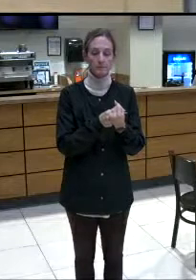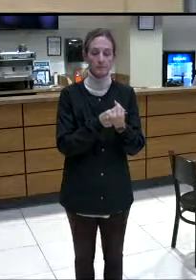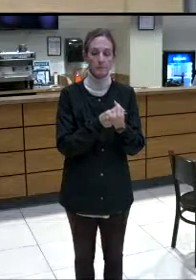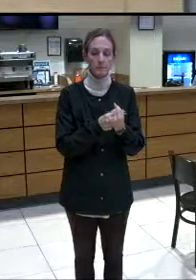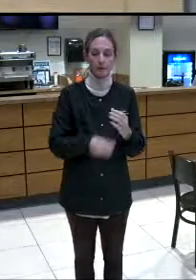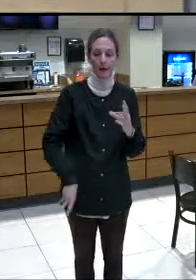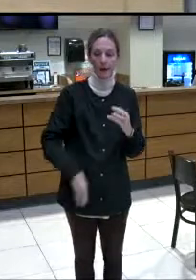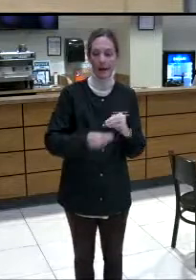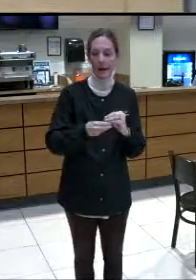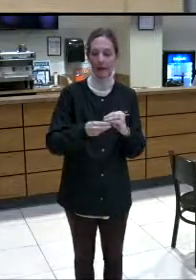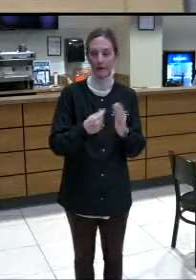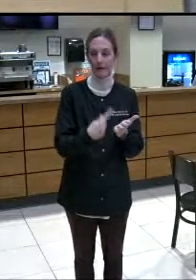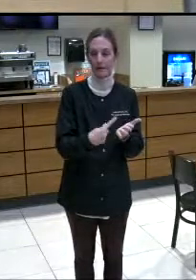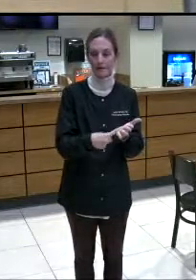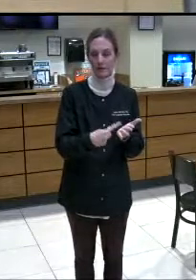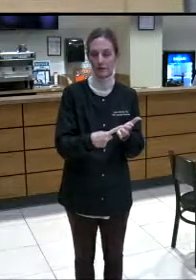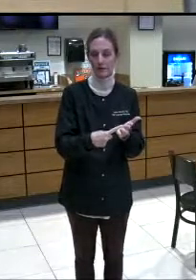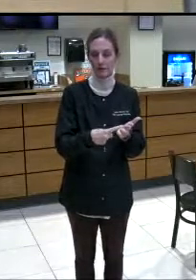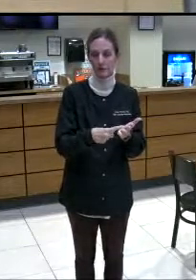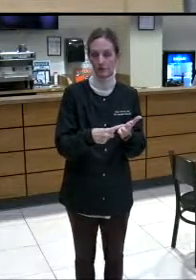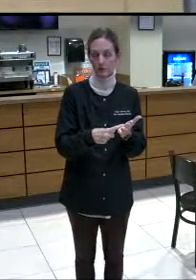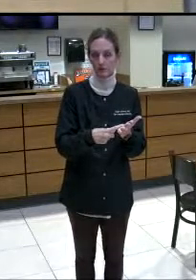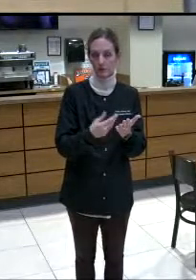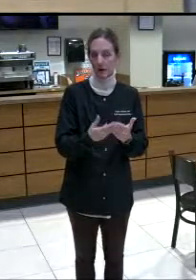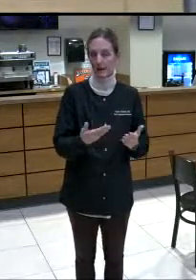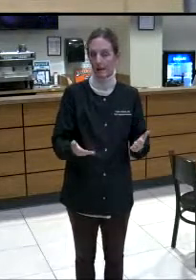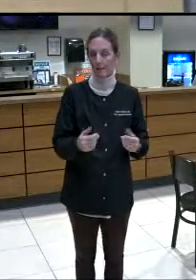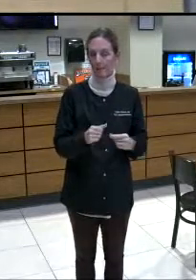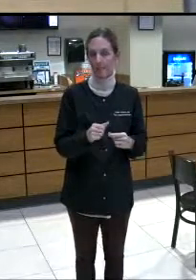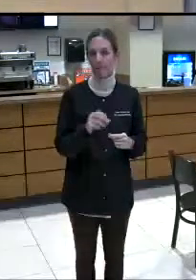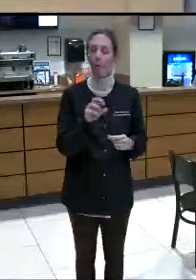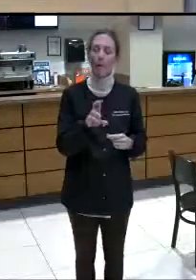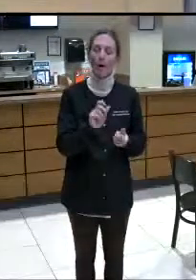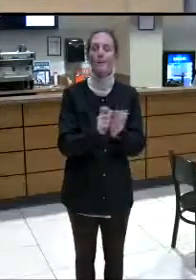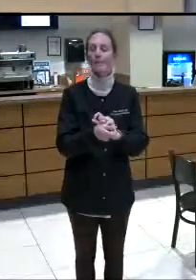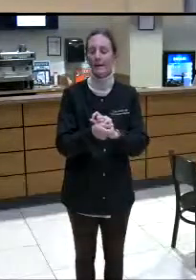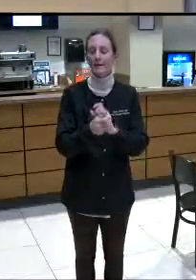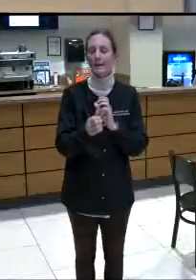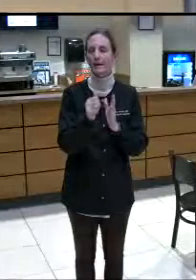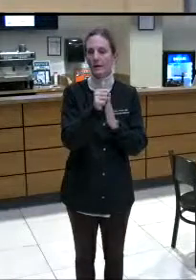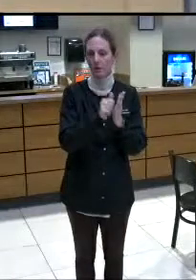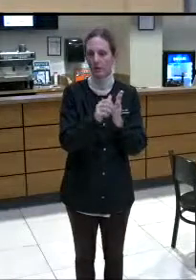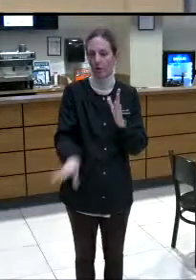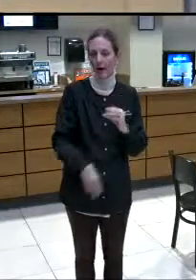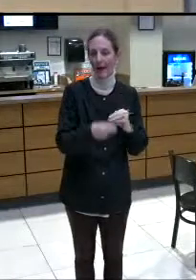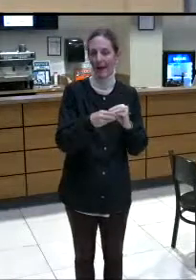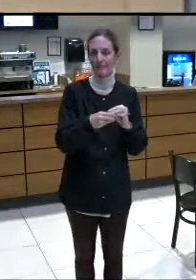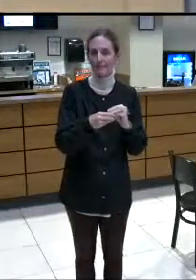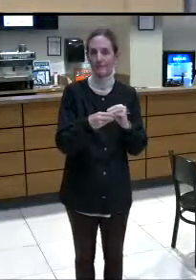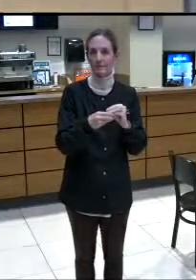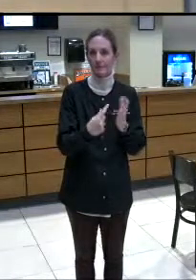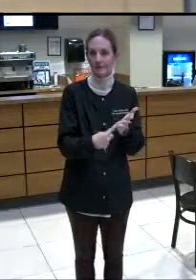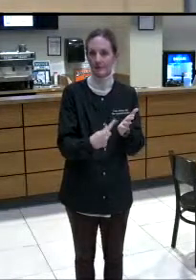adding a discussion item, or amending the agenda to add a discussion item